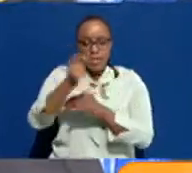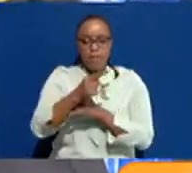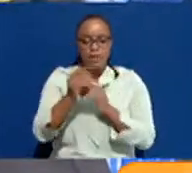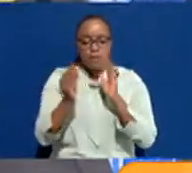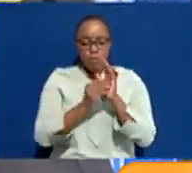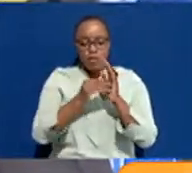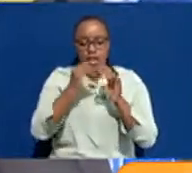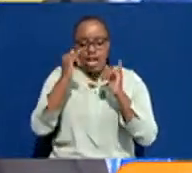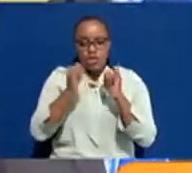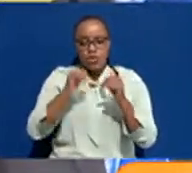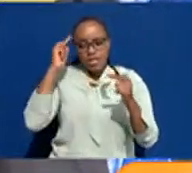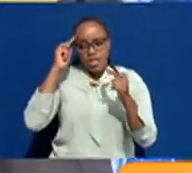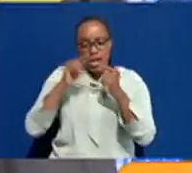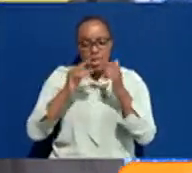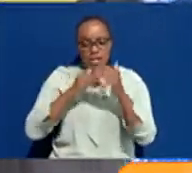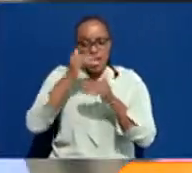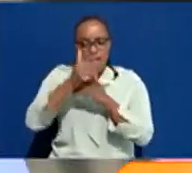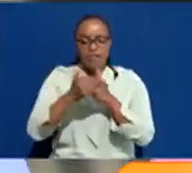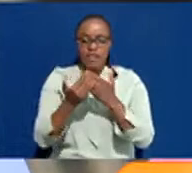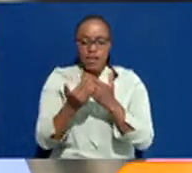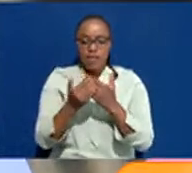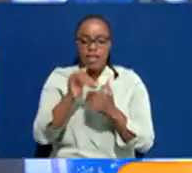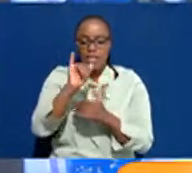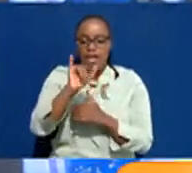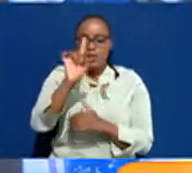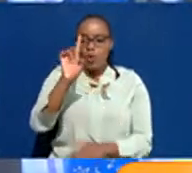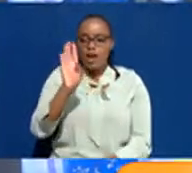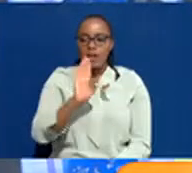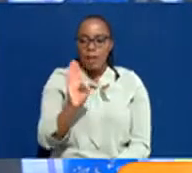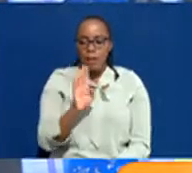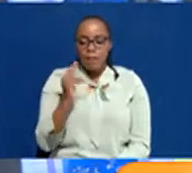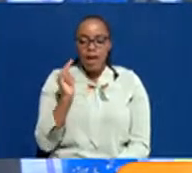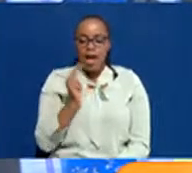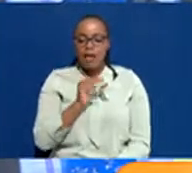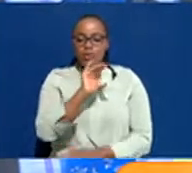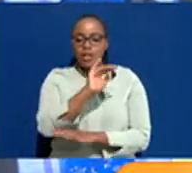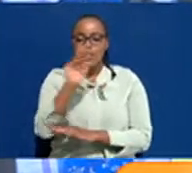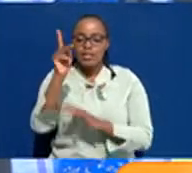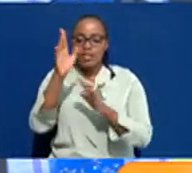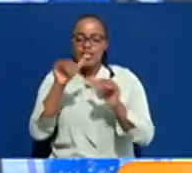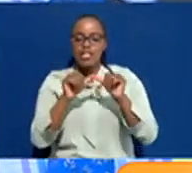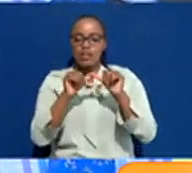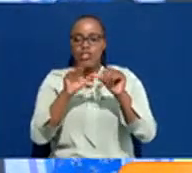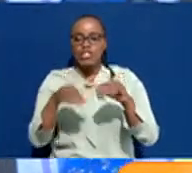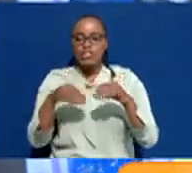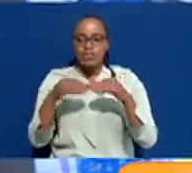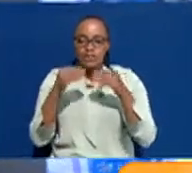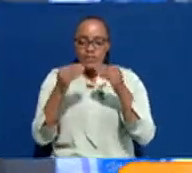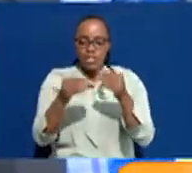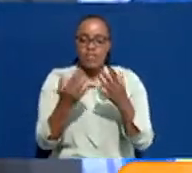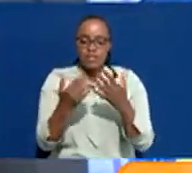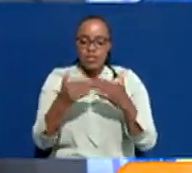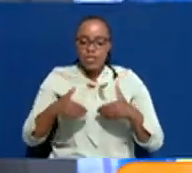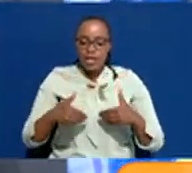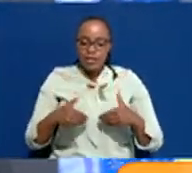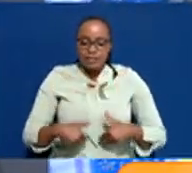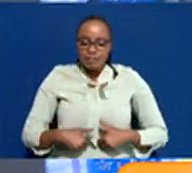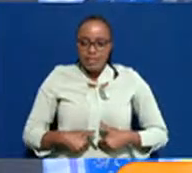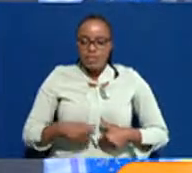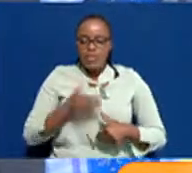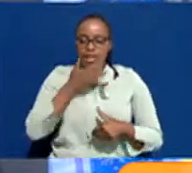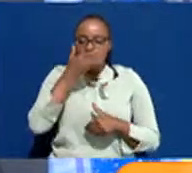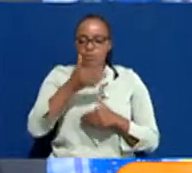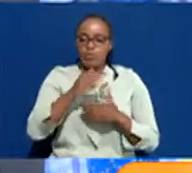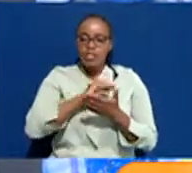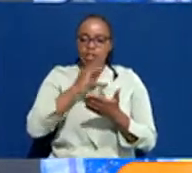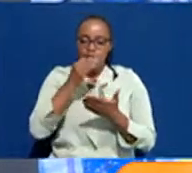a new target after we hit that billion. So we will be calling upon Kenyans to continue giving to the Drought Response Fund